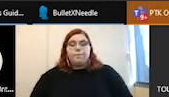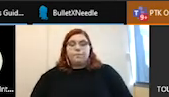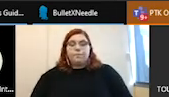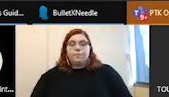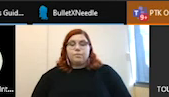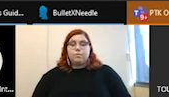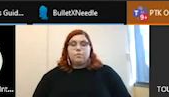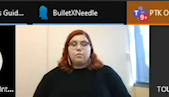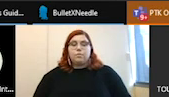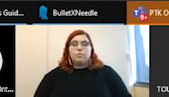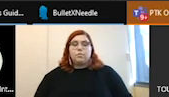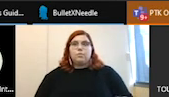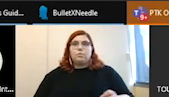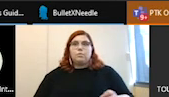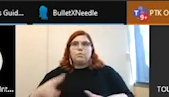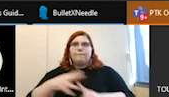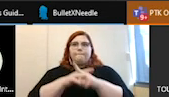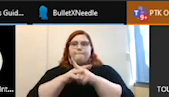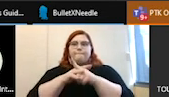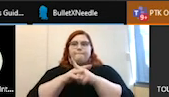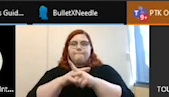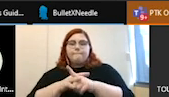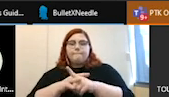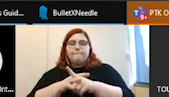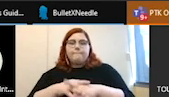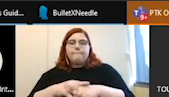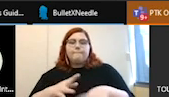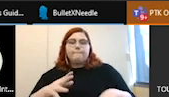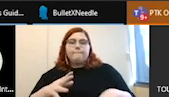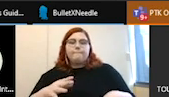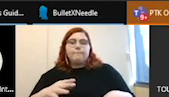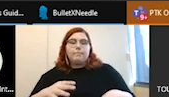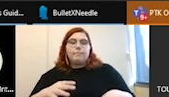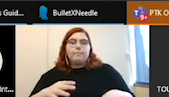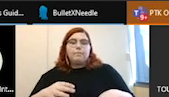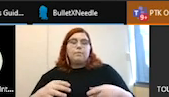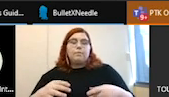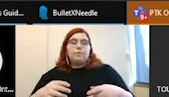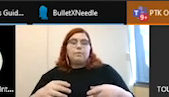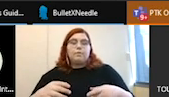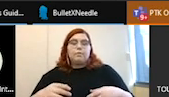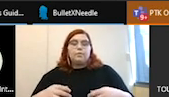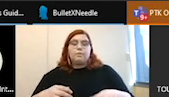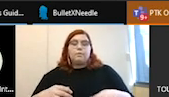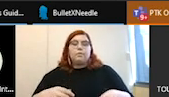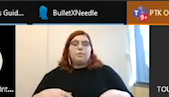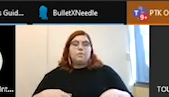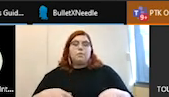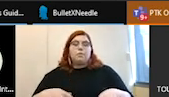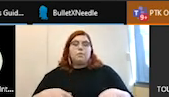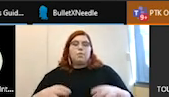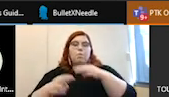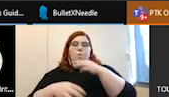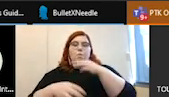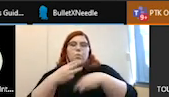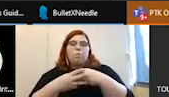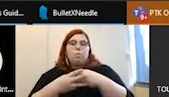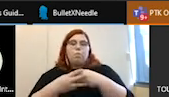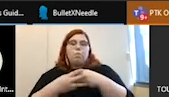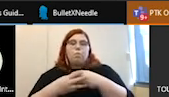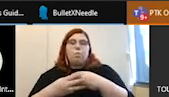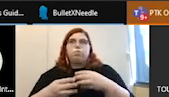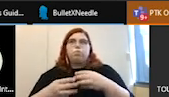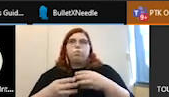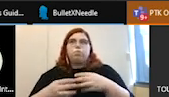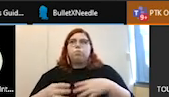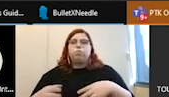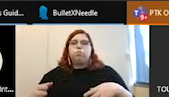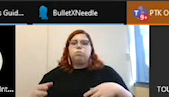Suddenly, world was